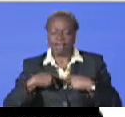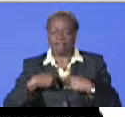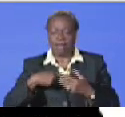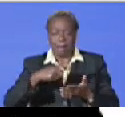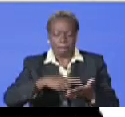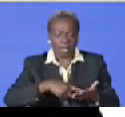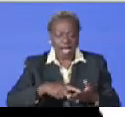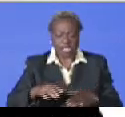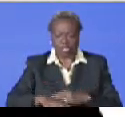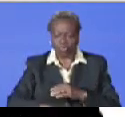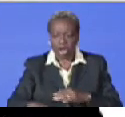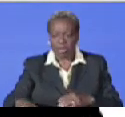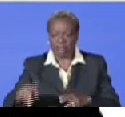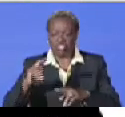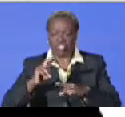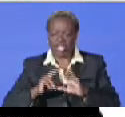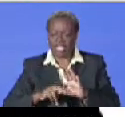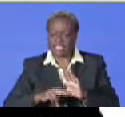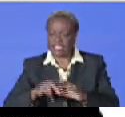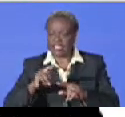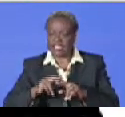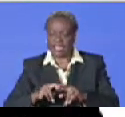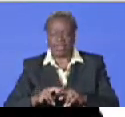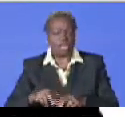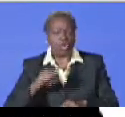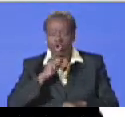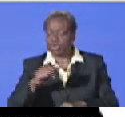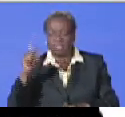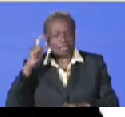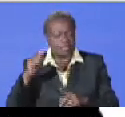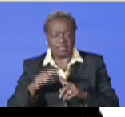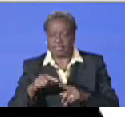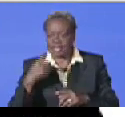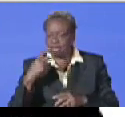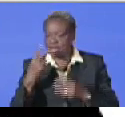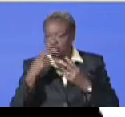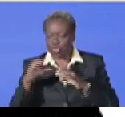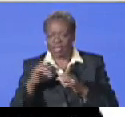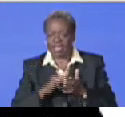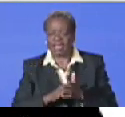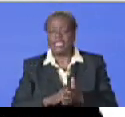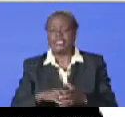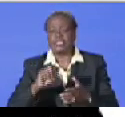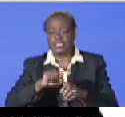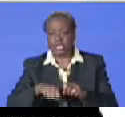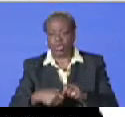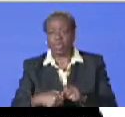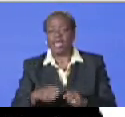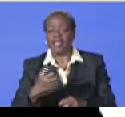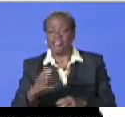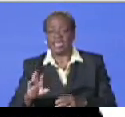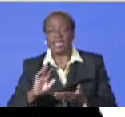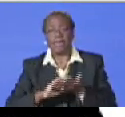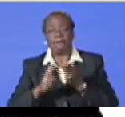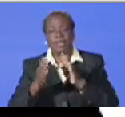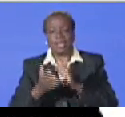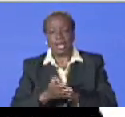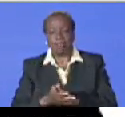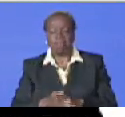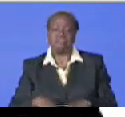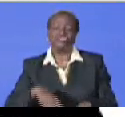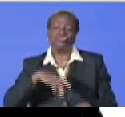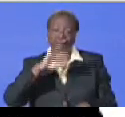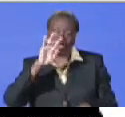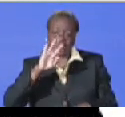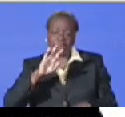in, and they're still not adhering to that. So I think from time to time it may become a little bit frustrating to try to contain that, and